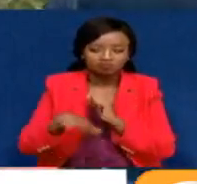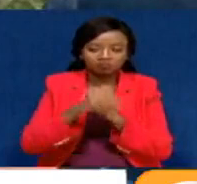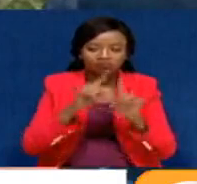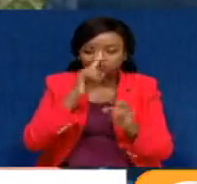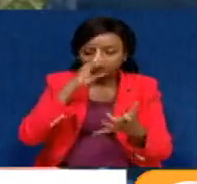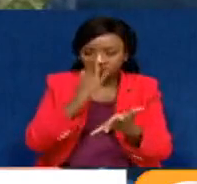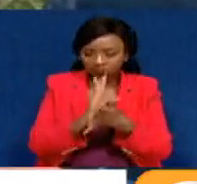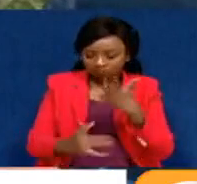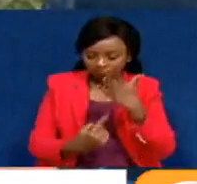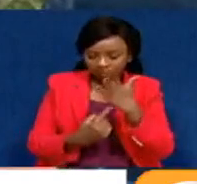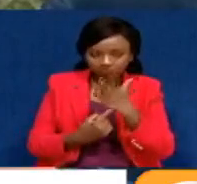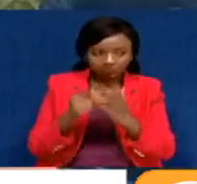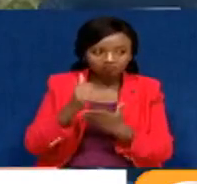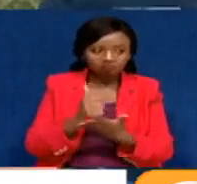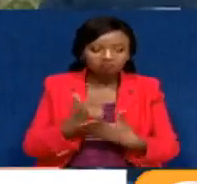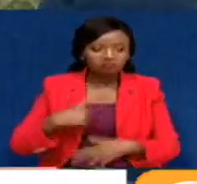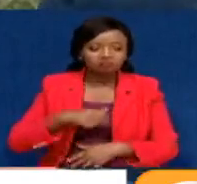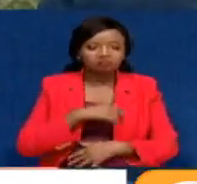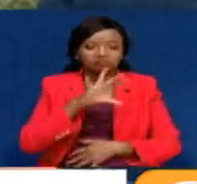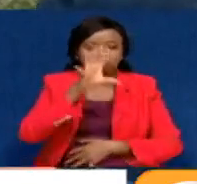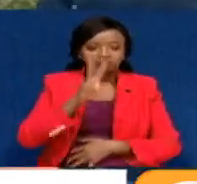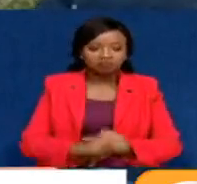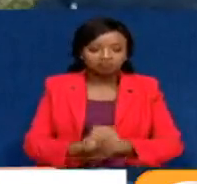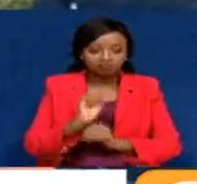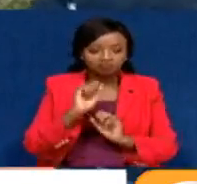believe that technology has been one way that for us in Africa, we have used to leapfrog several